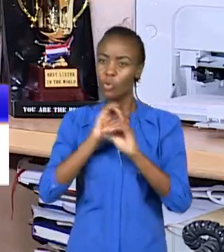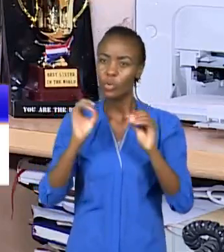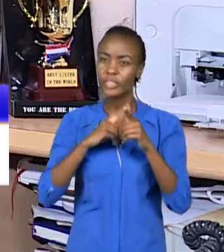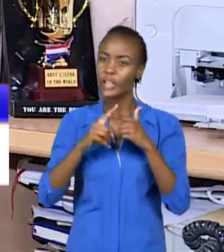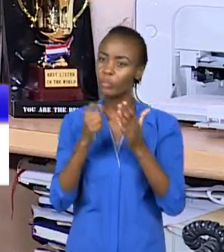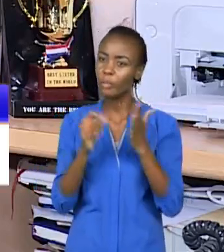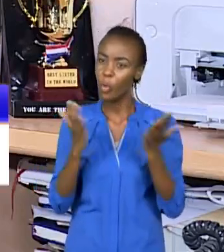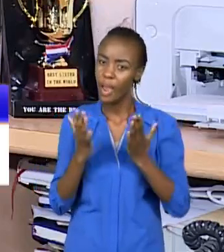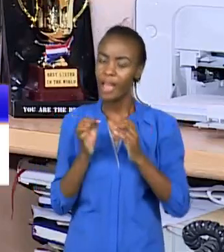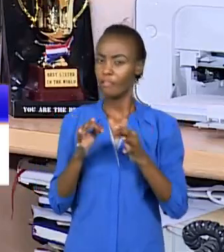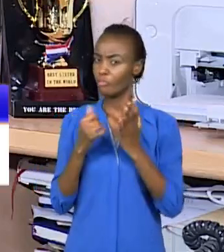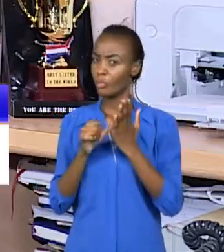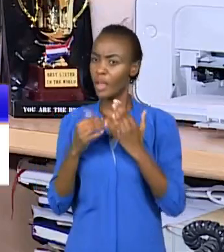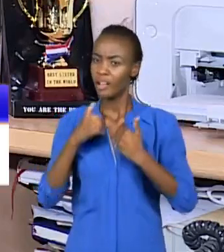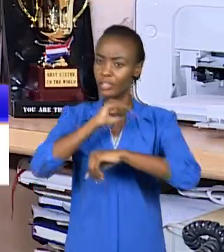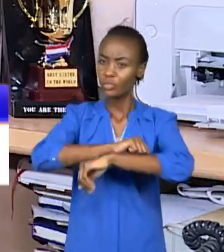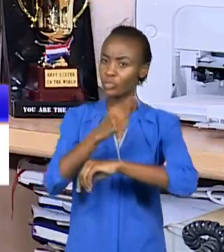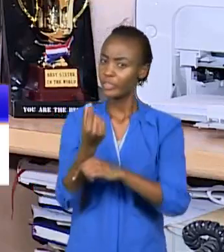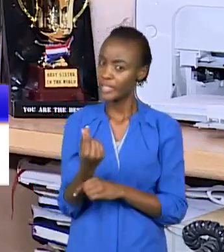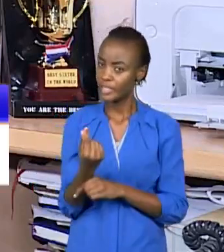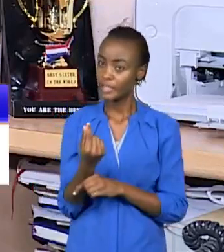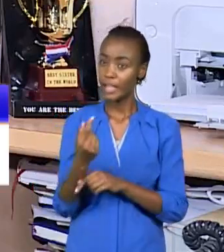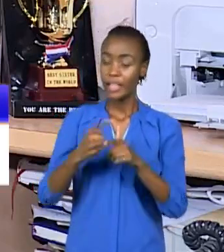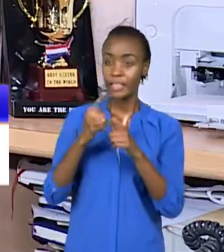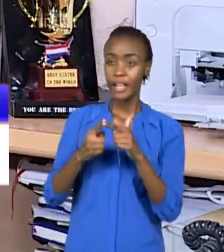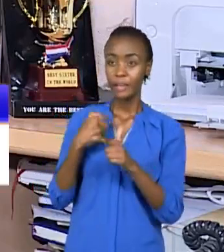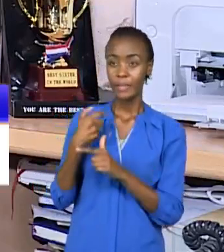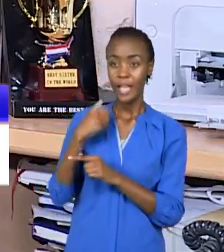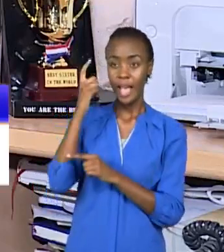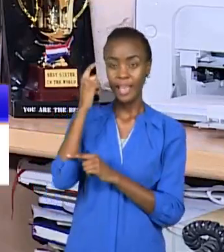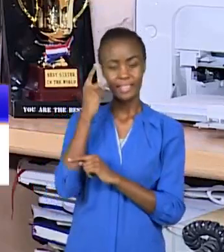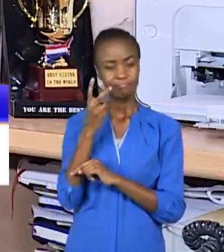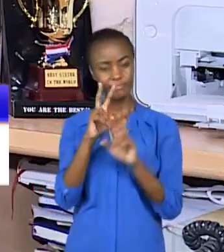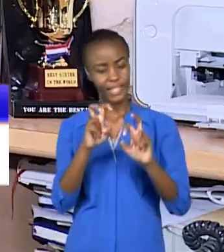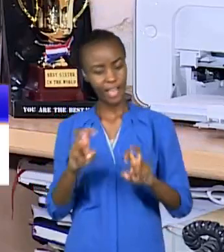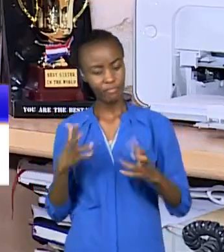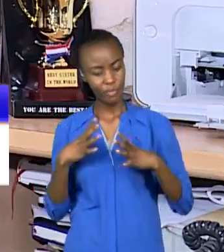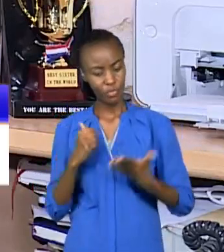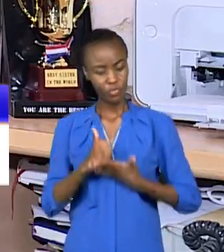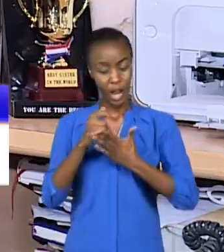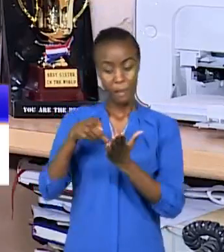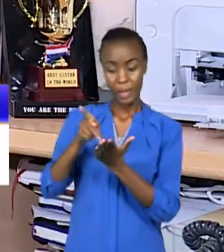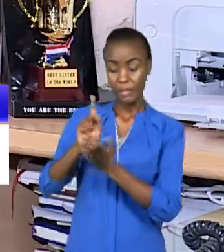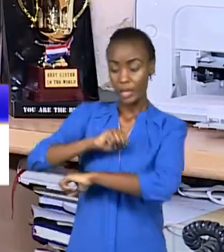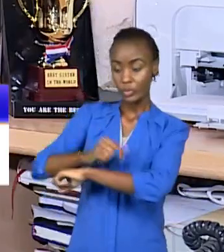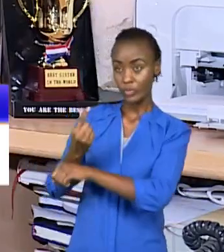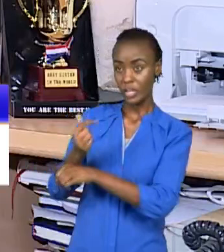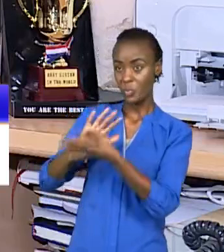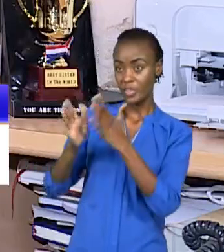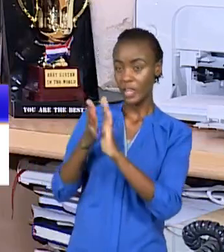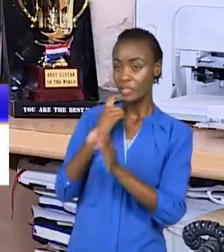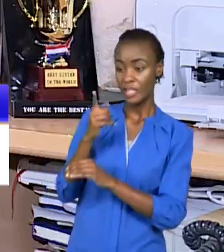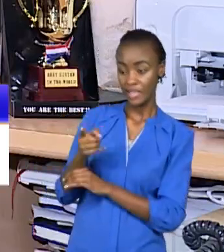of fees that maybe could be distracting students, I look for people to pay fees for these girls without even informing the